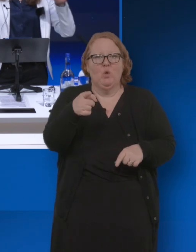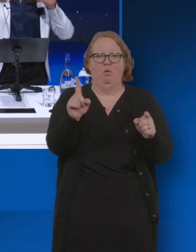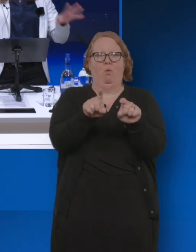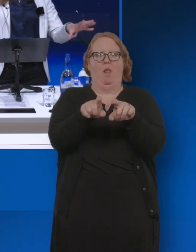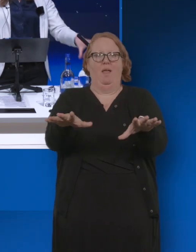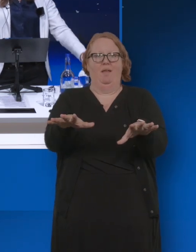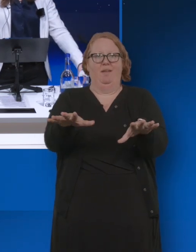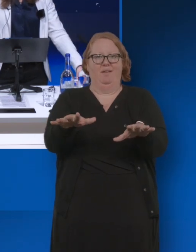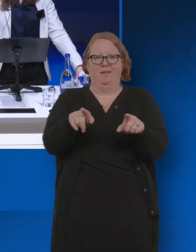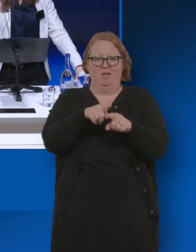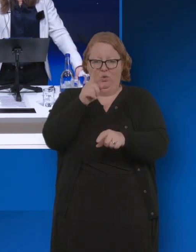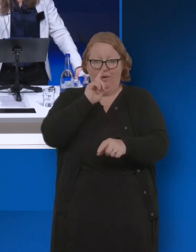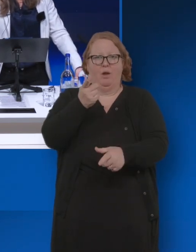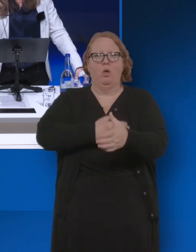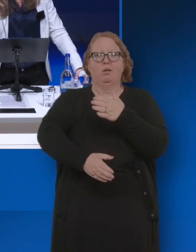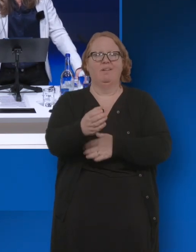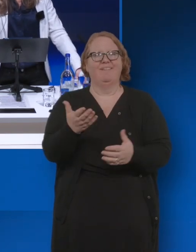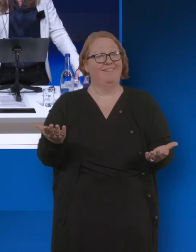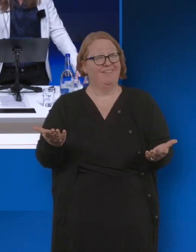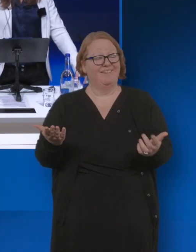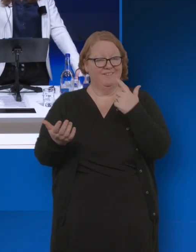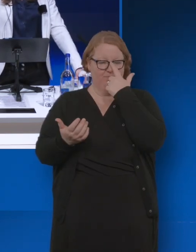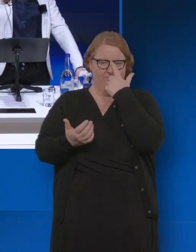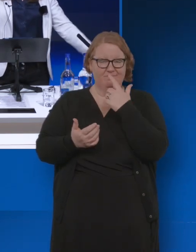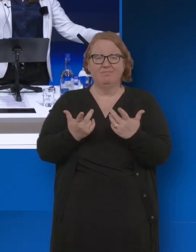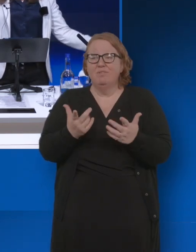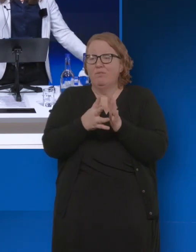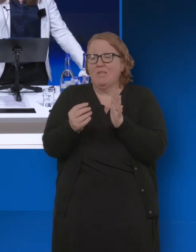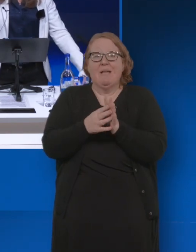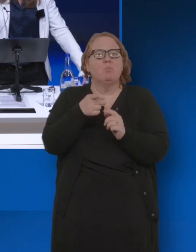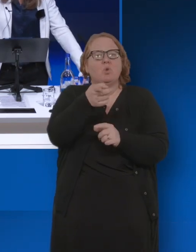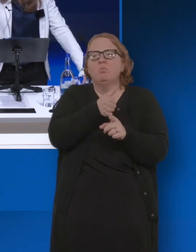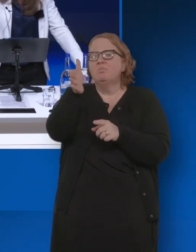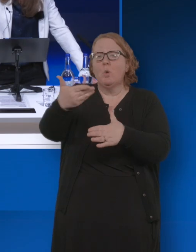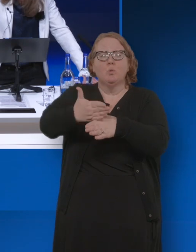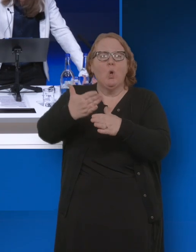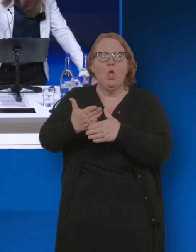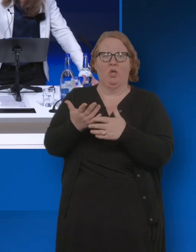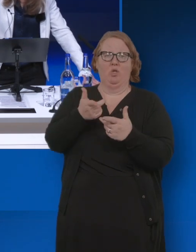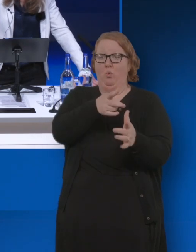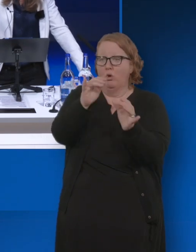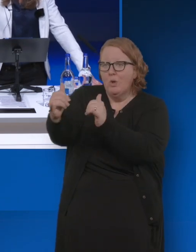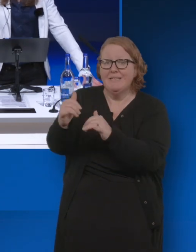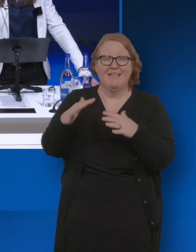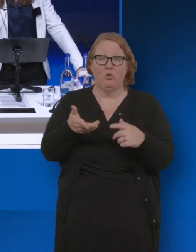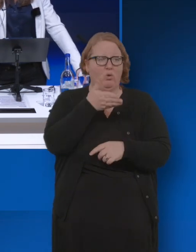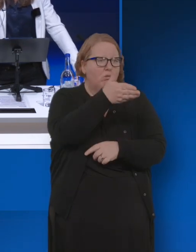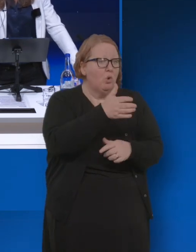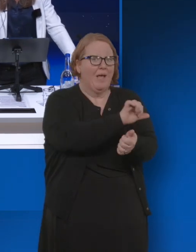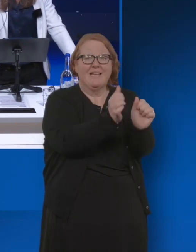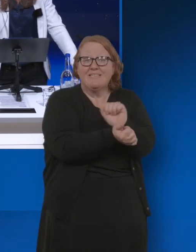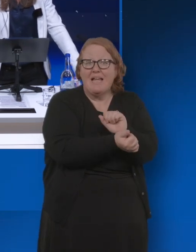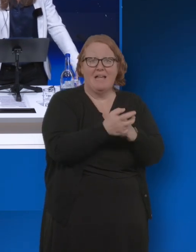we did an experiment to try and find out what it's like for you to go through your next audit at work or set